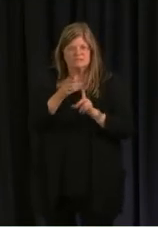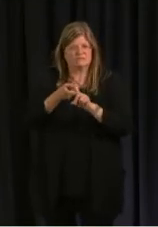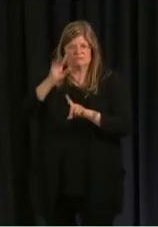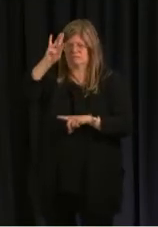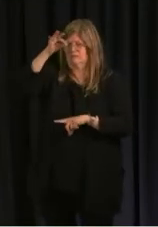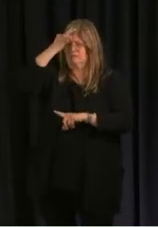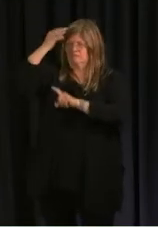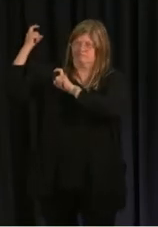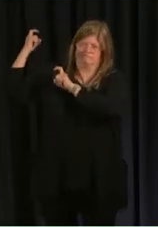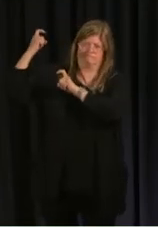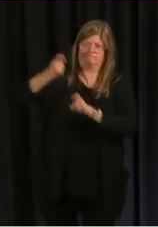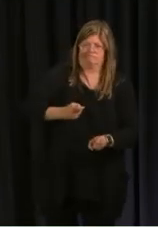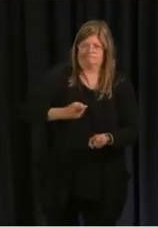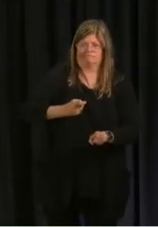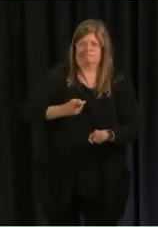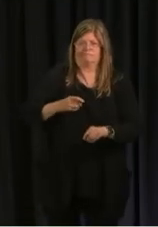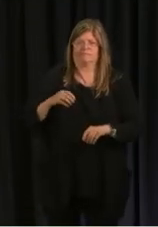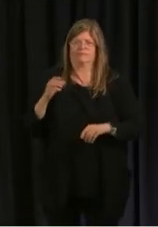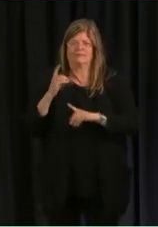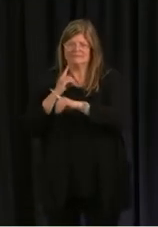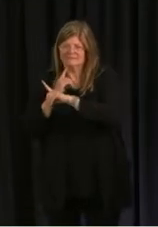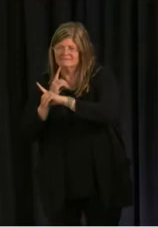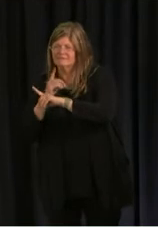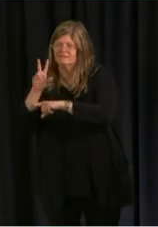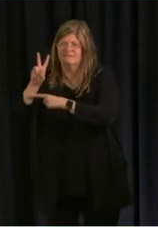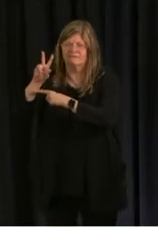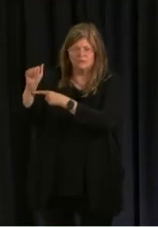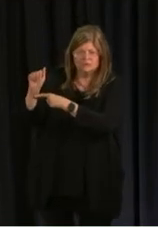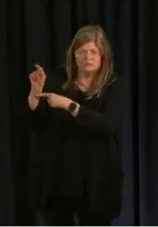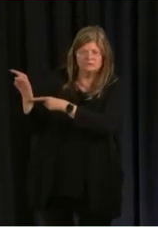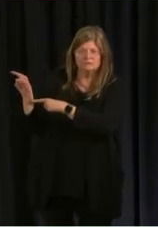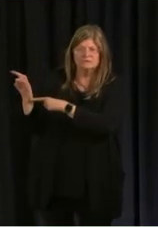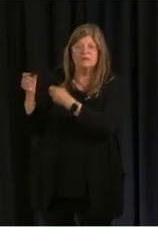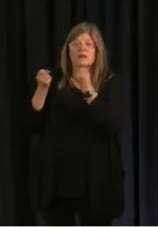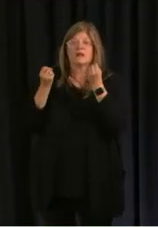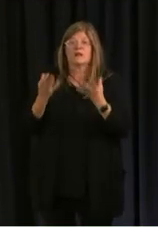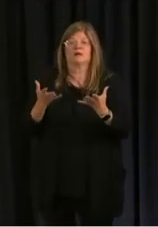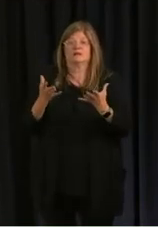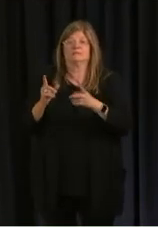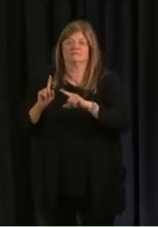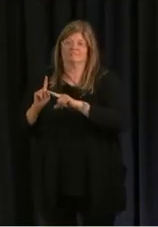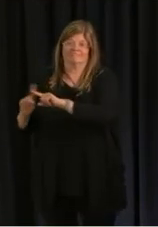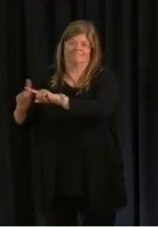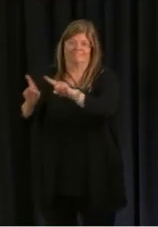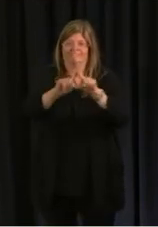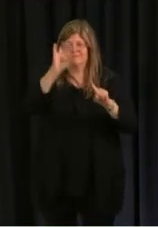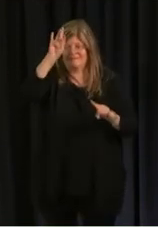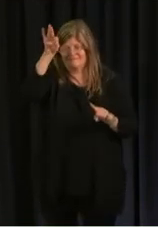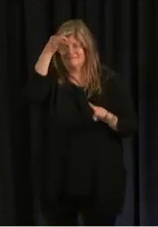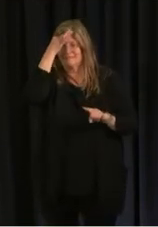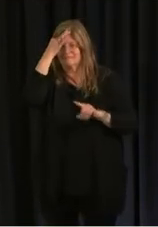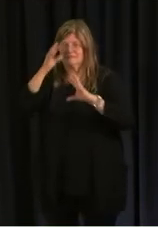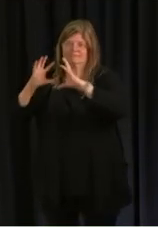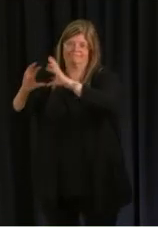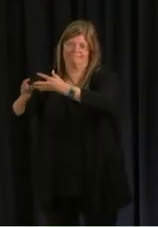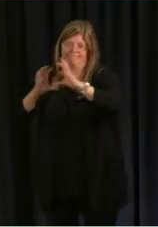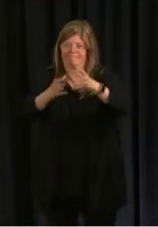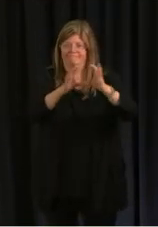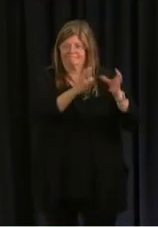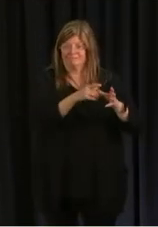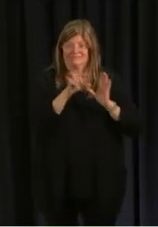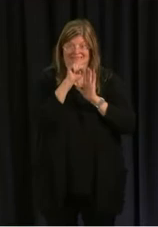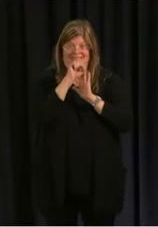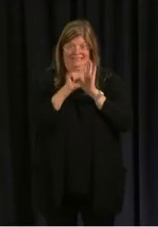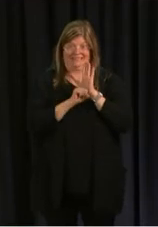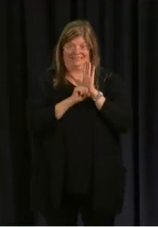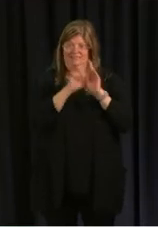Department of Defense, to the VA, to a lot of other different federal jurisdiction entities that the state, as the state